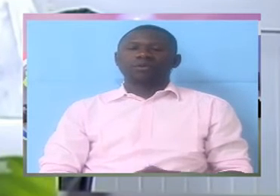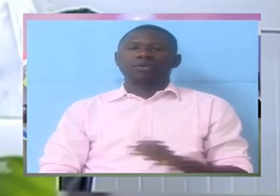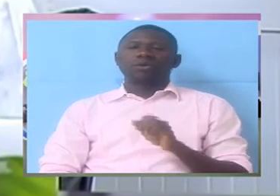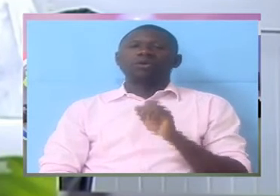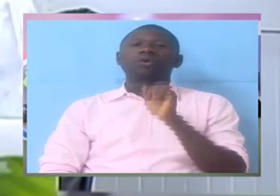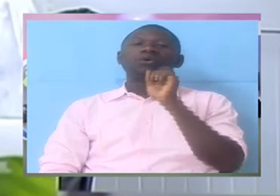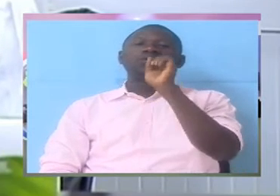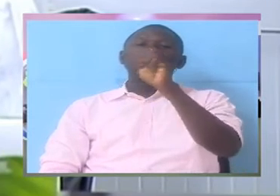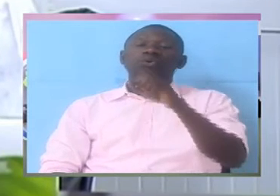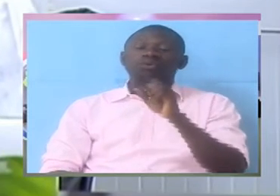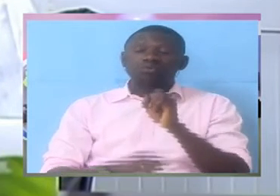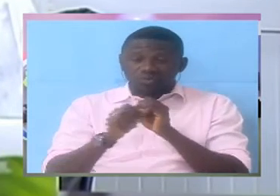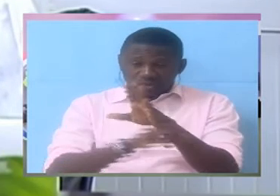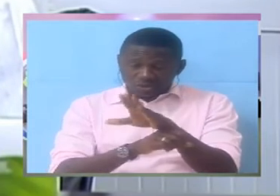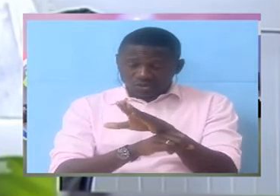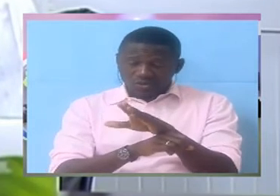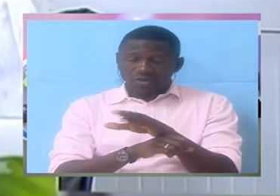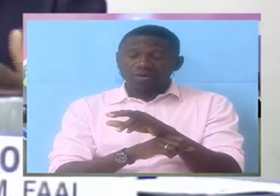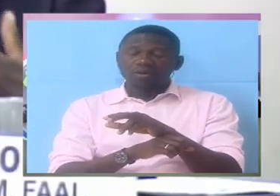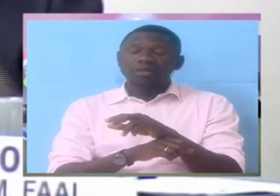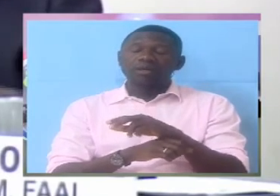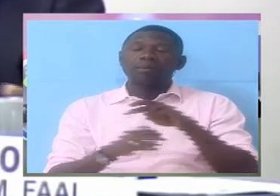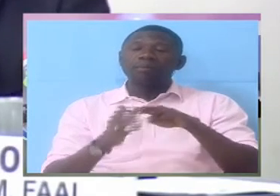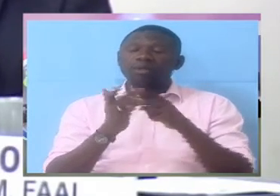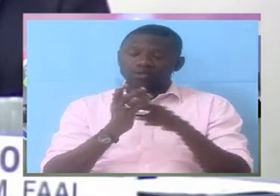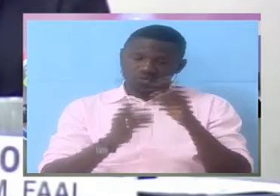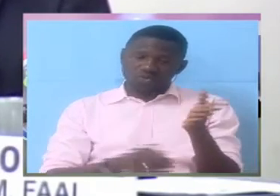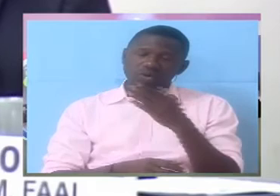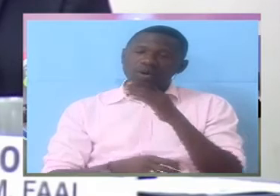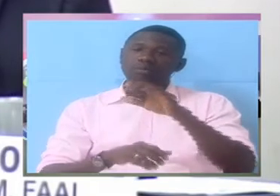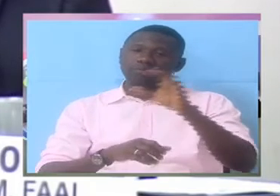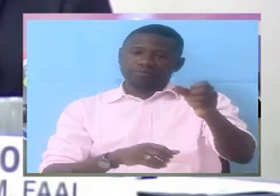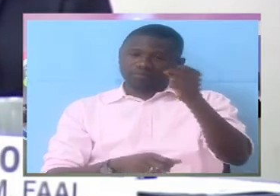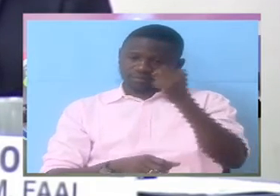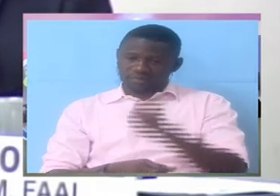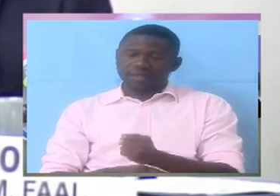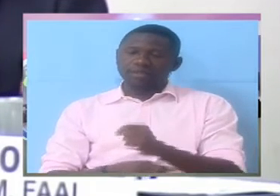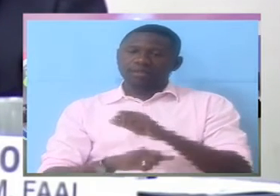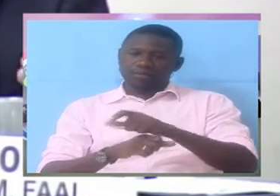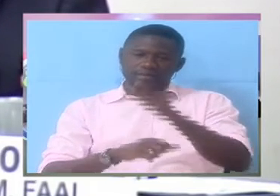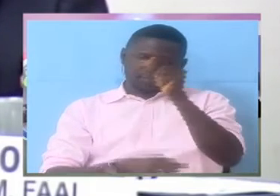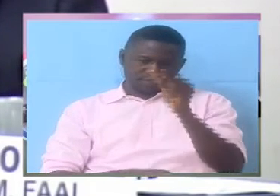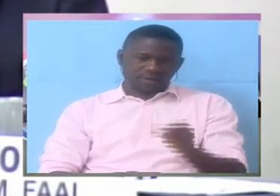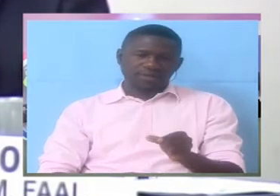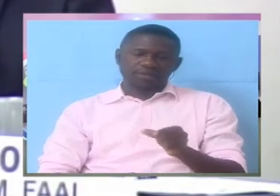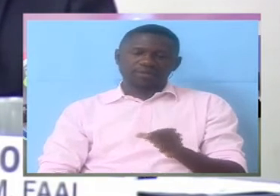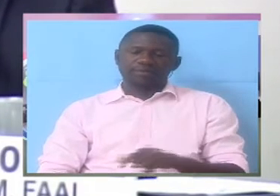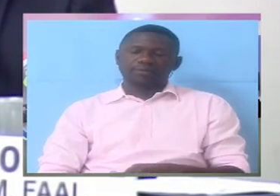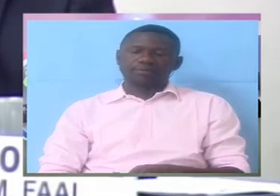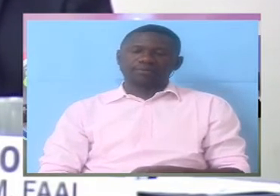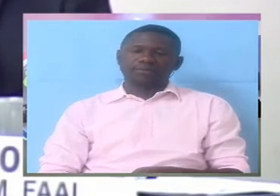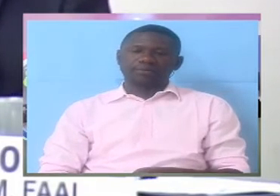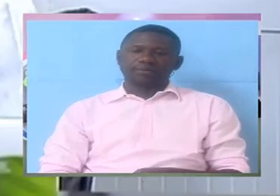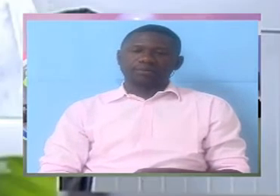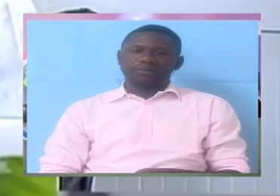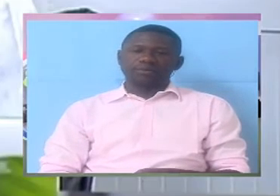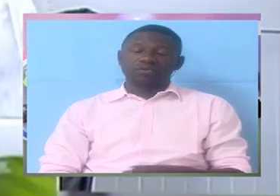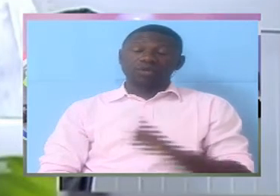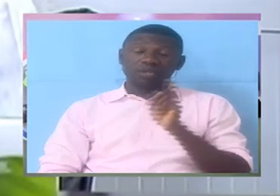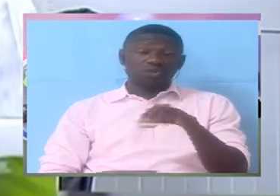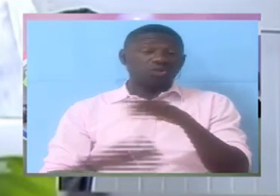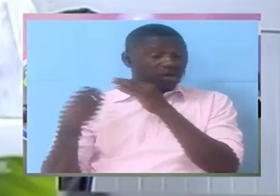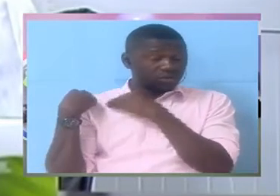bring the person. Yeah. So you do everything possible to bring the person. Isn't that